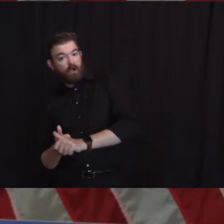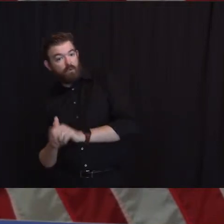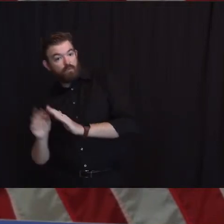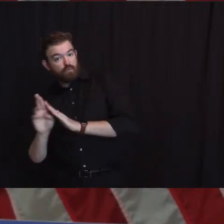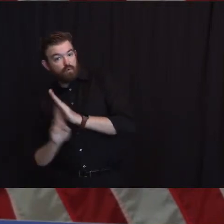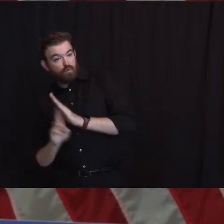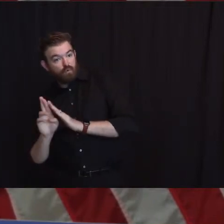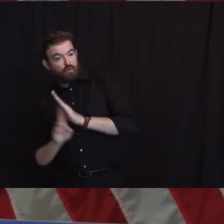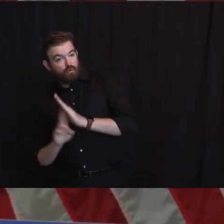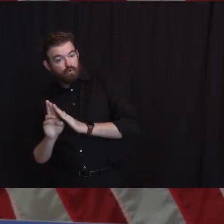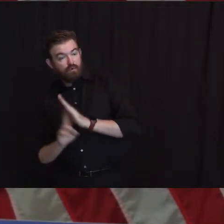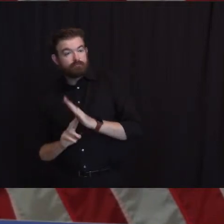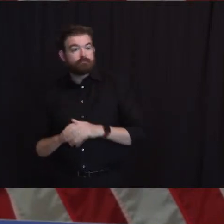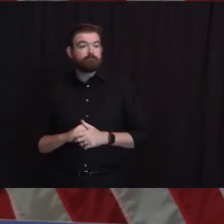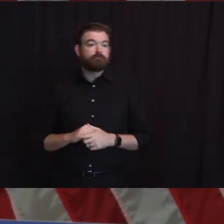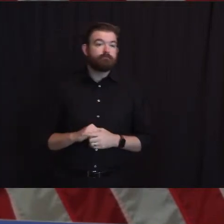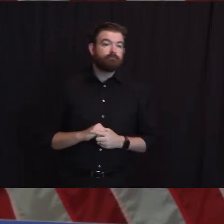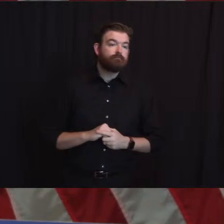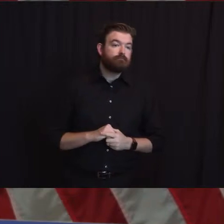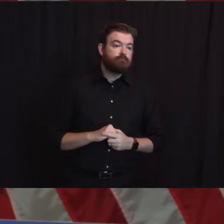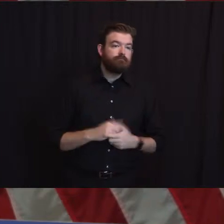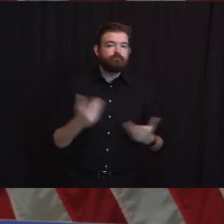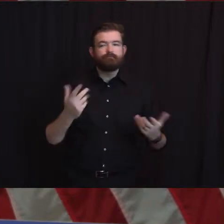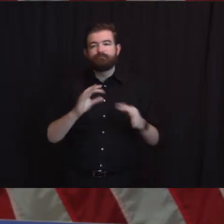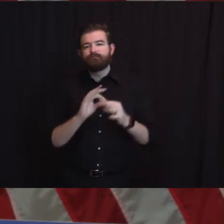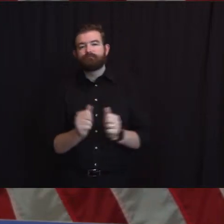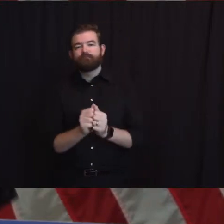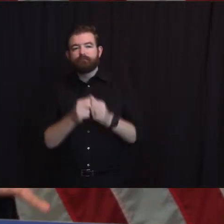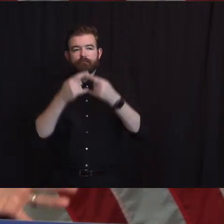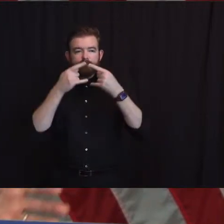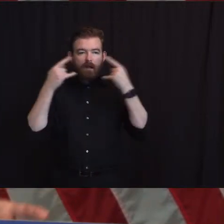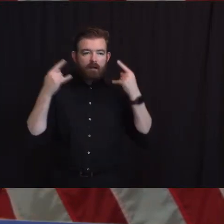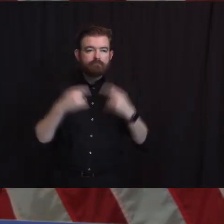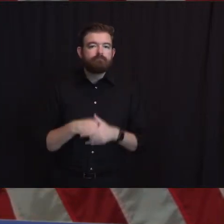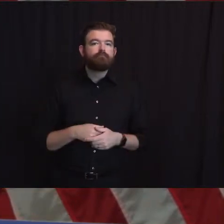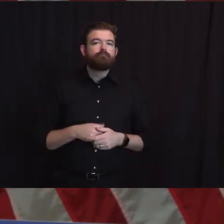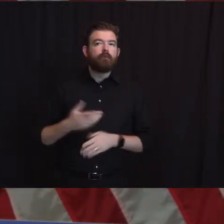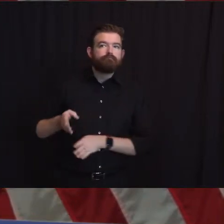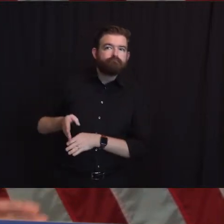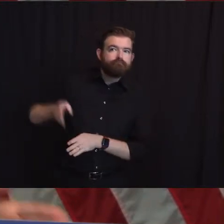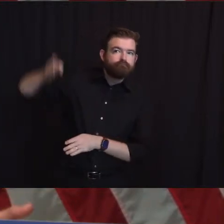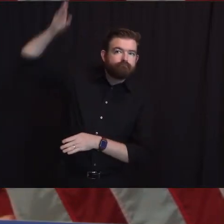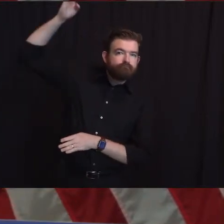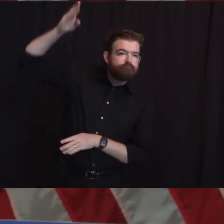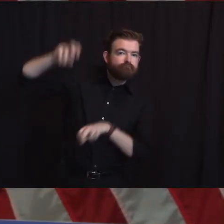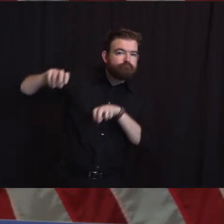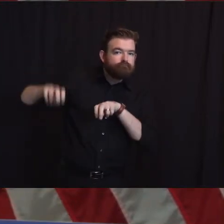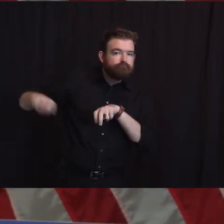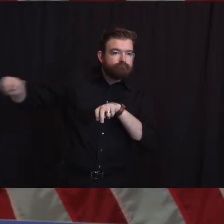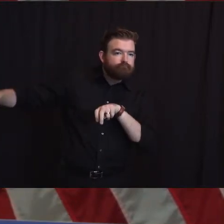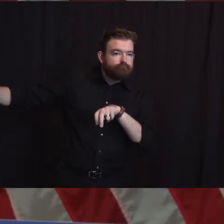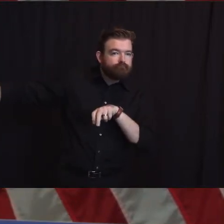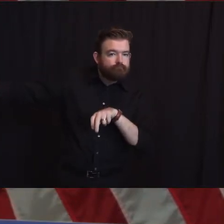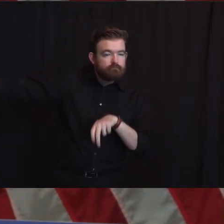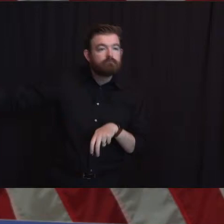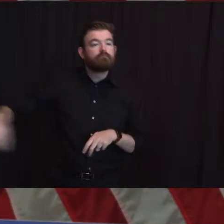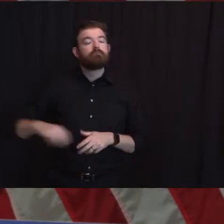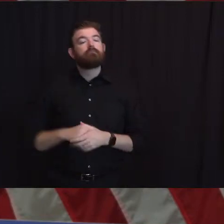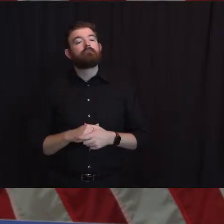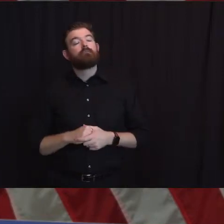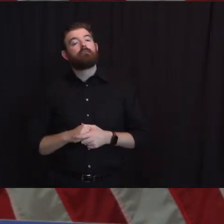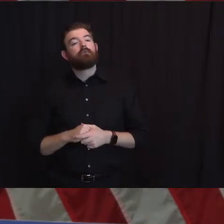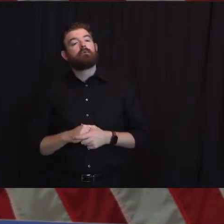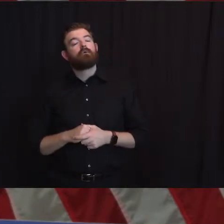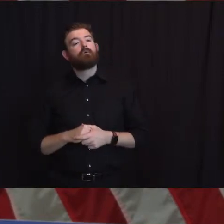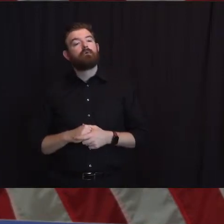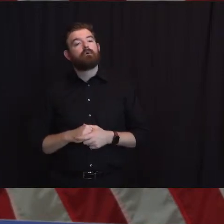non-pharmaceutical interventions. And, I think that all the signs are pointing that we're not going to expect to see those increases